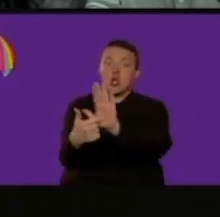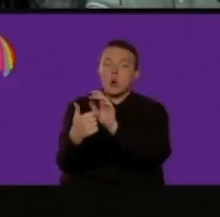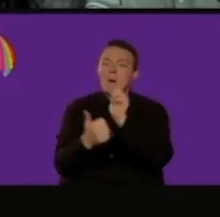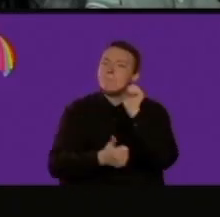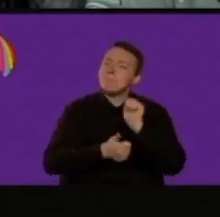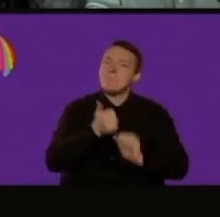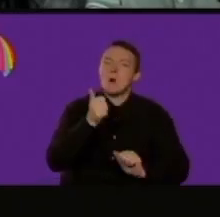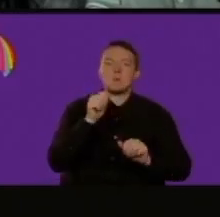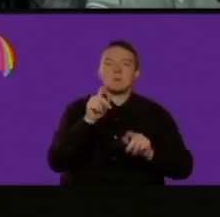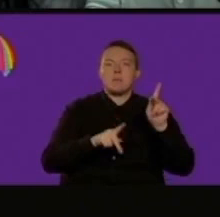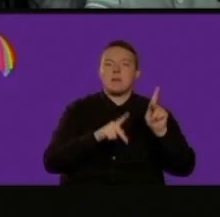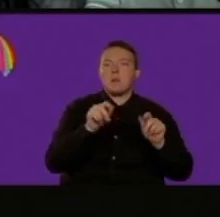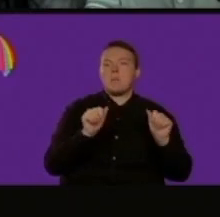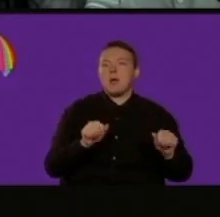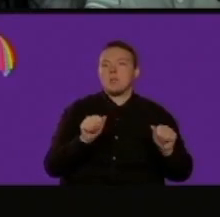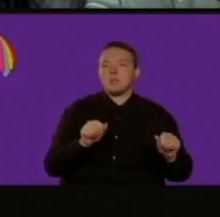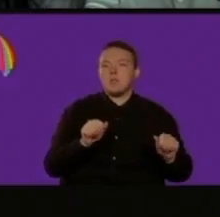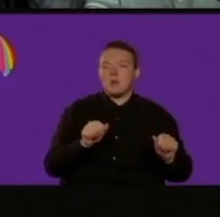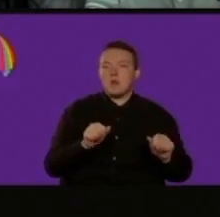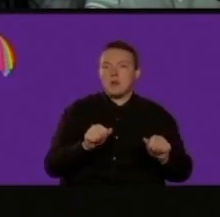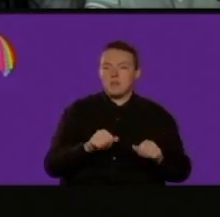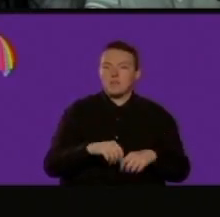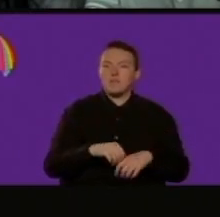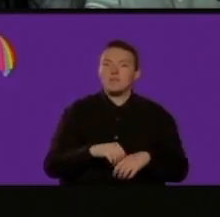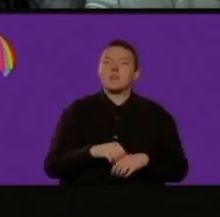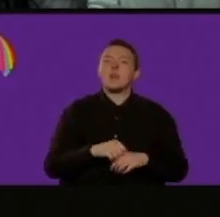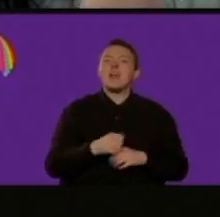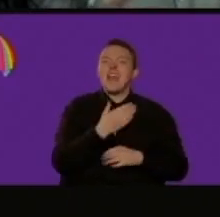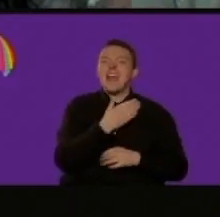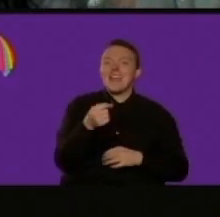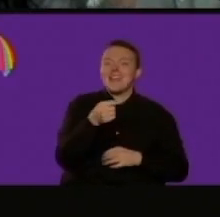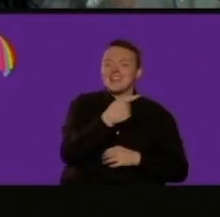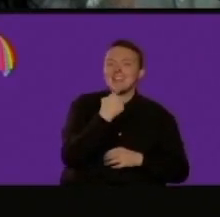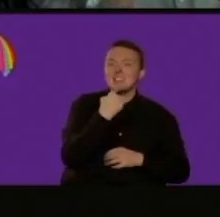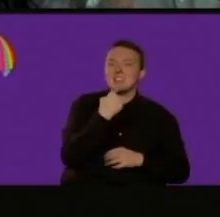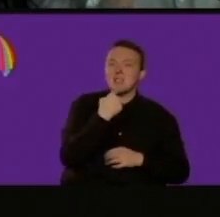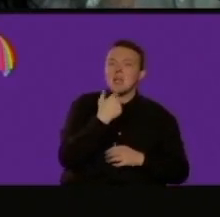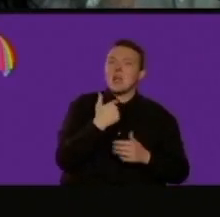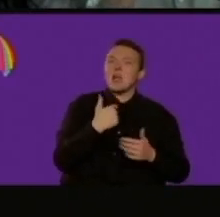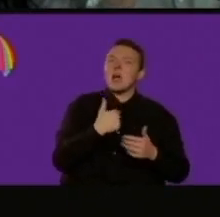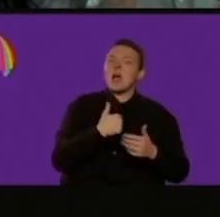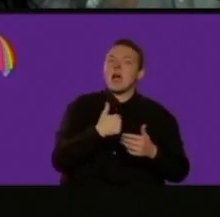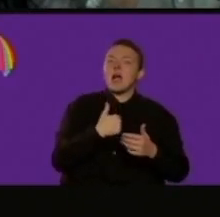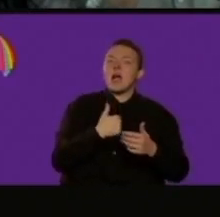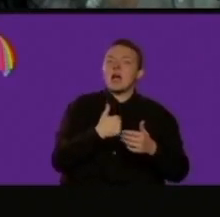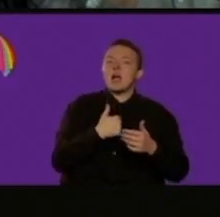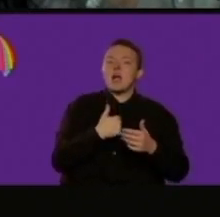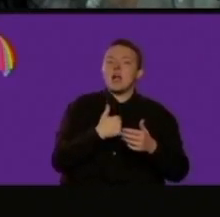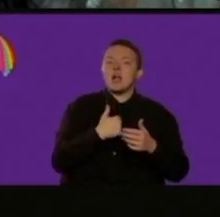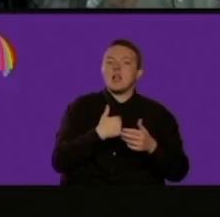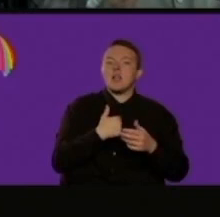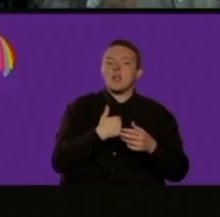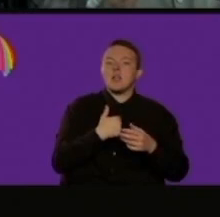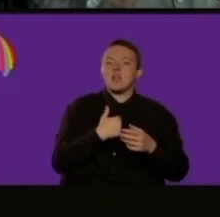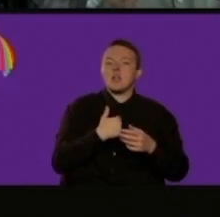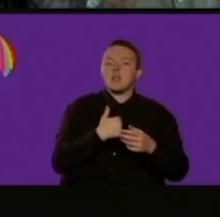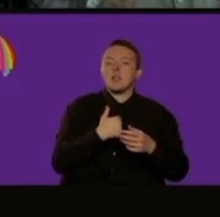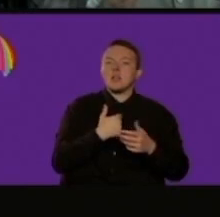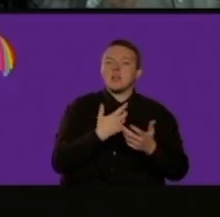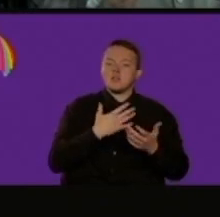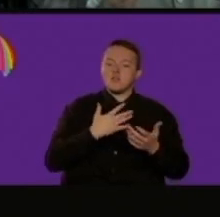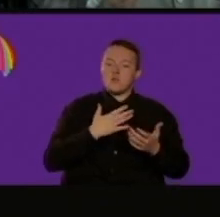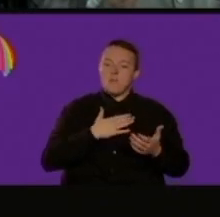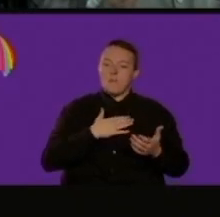and fan fiction game creators, researchers, and other students in the class. So for us, Scratch is a way